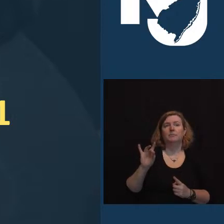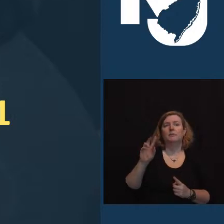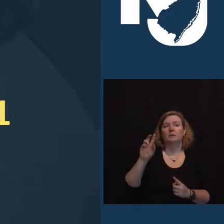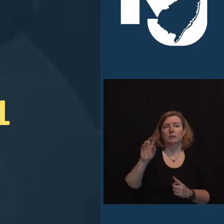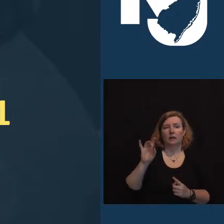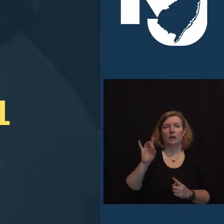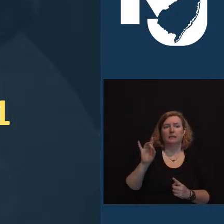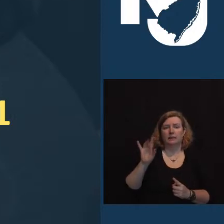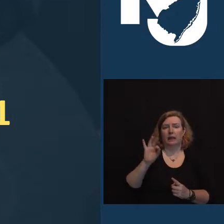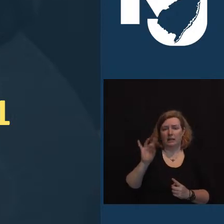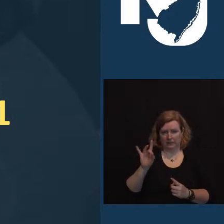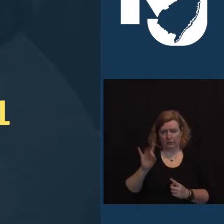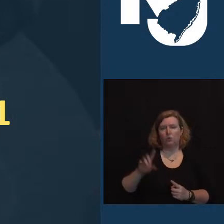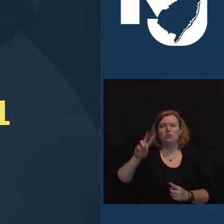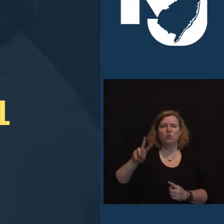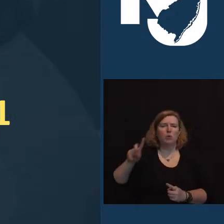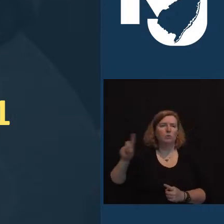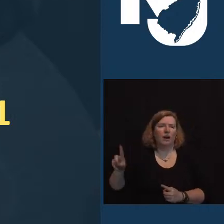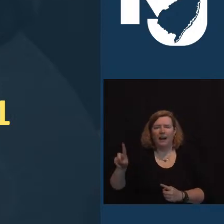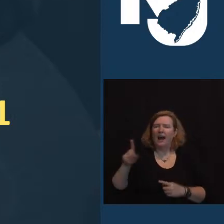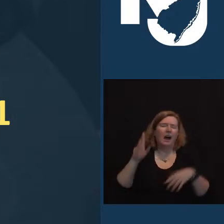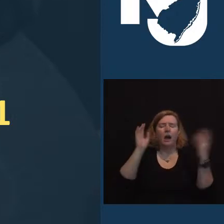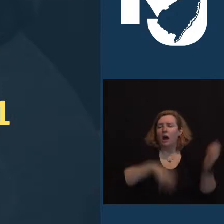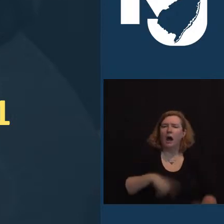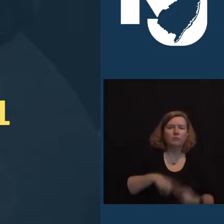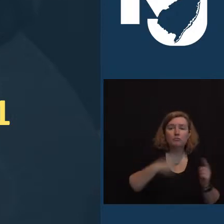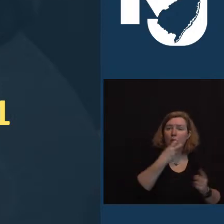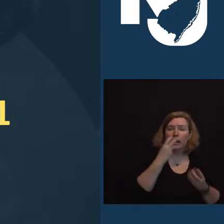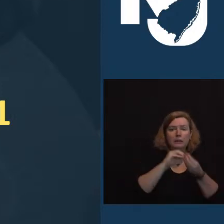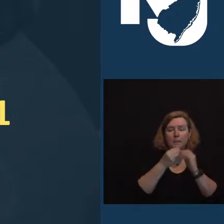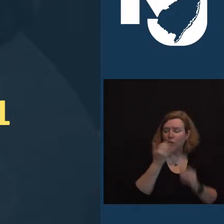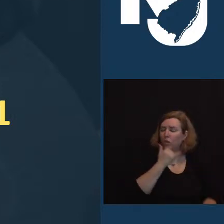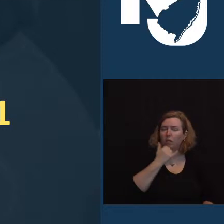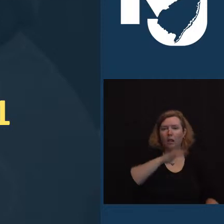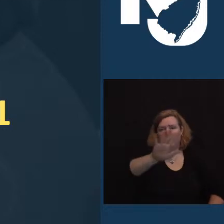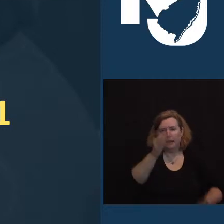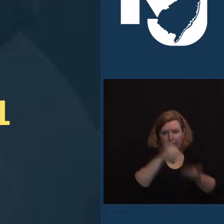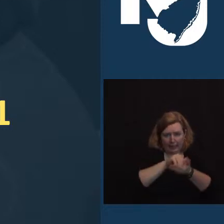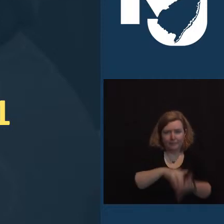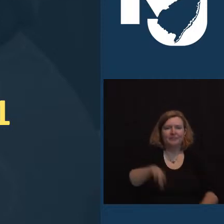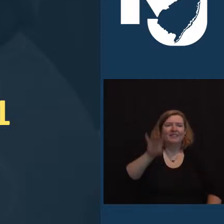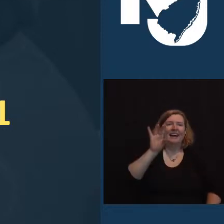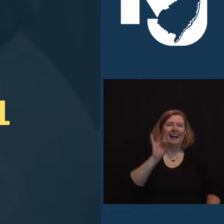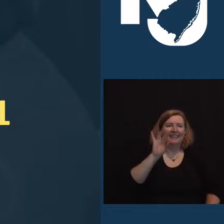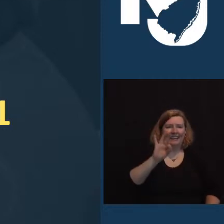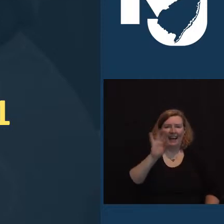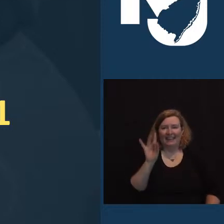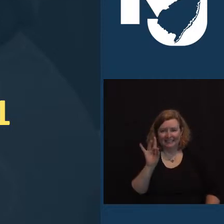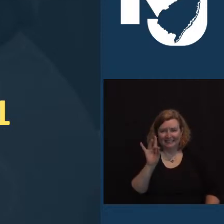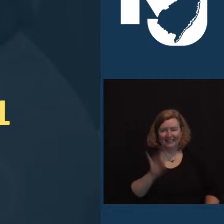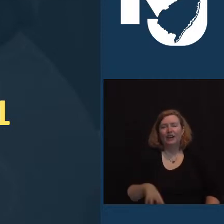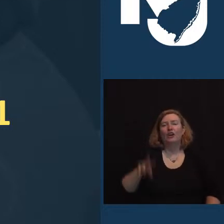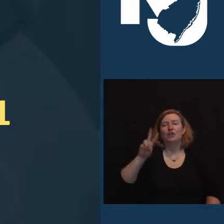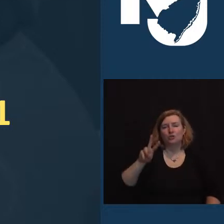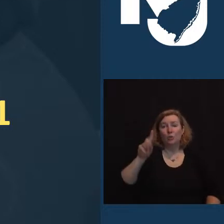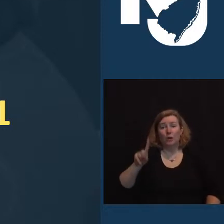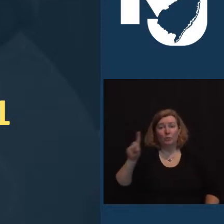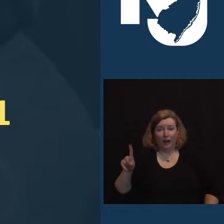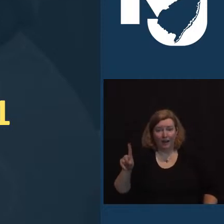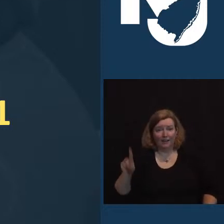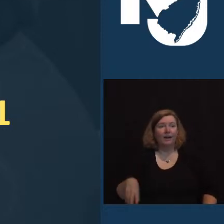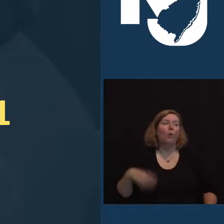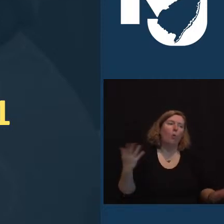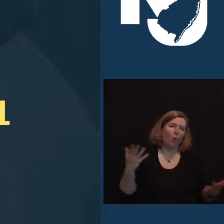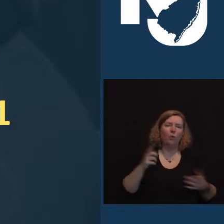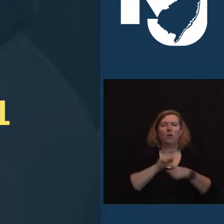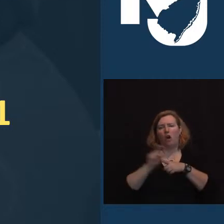898-211. Let me start that again. ReadyNJ to 898-211, or you could just call 211